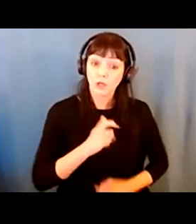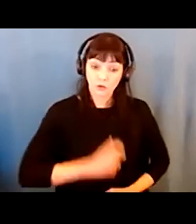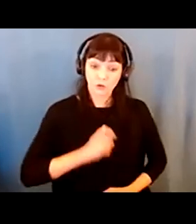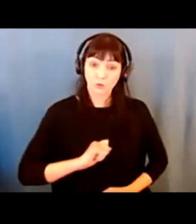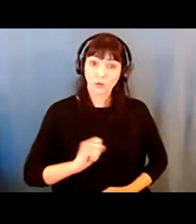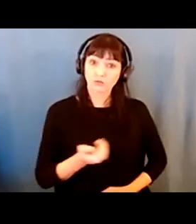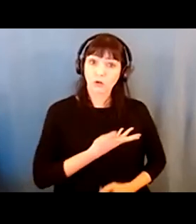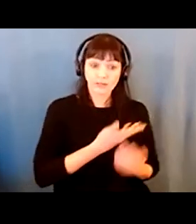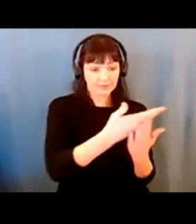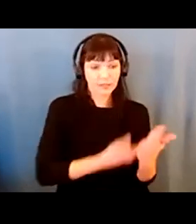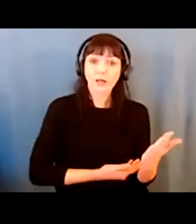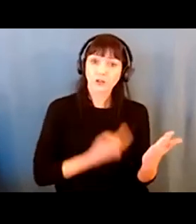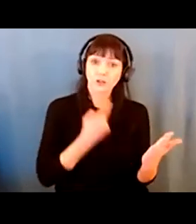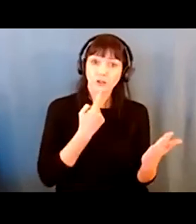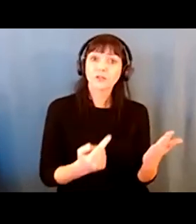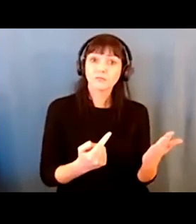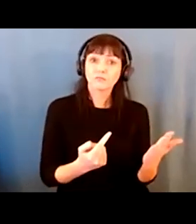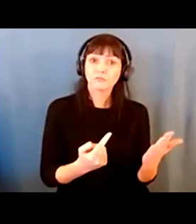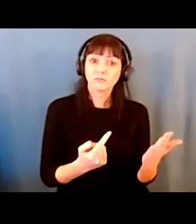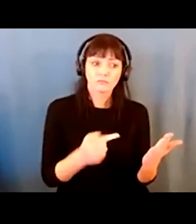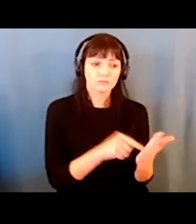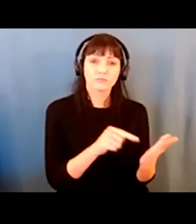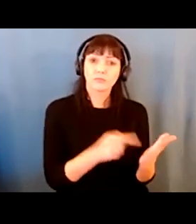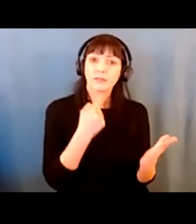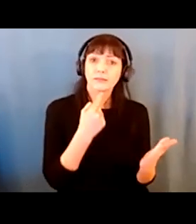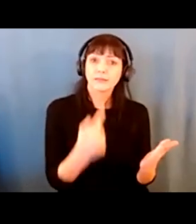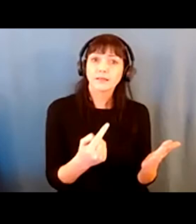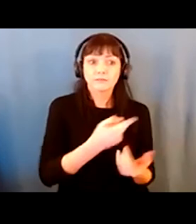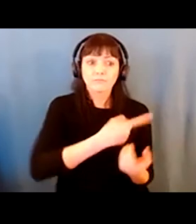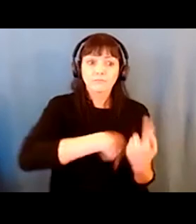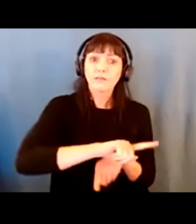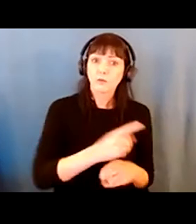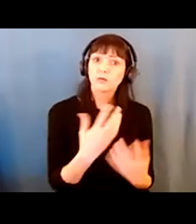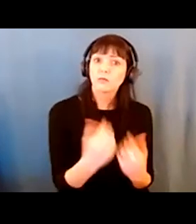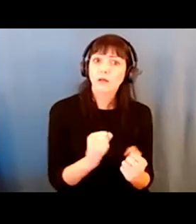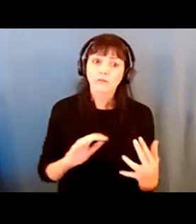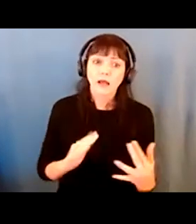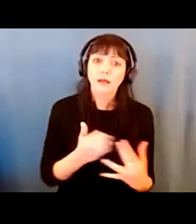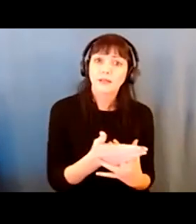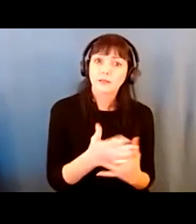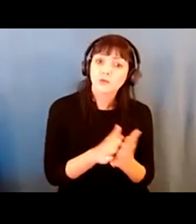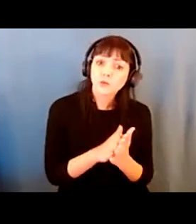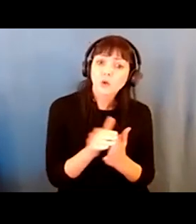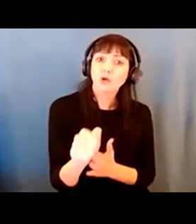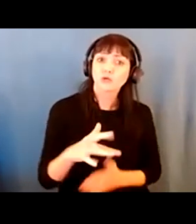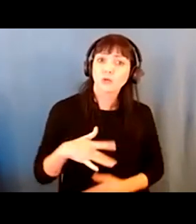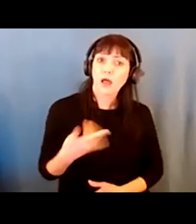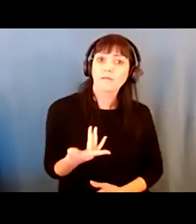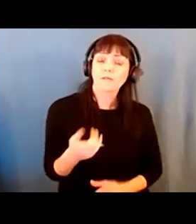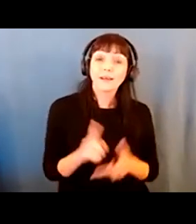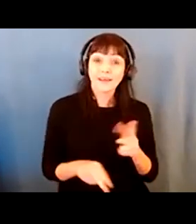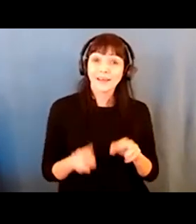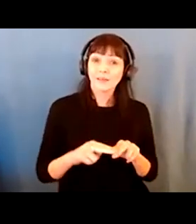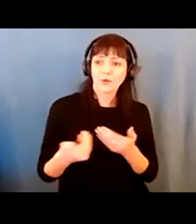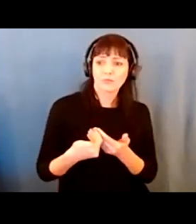Article 27, to say everybody's got a right to a cultural life. If we're excluded from those cultural citadels, then we aren't,